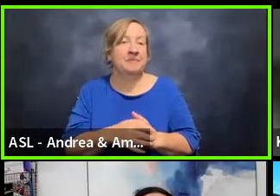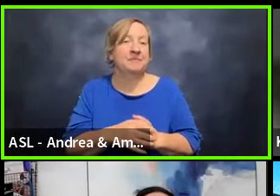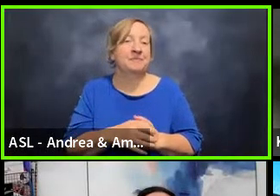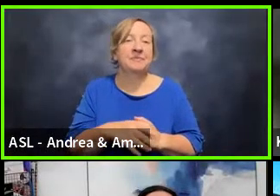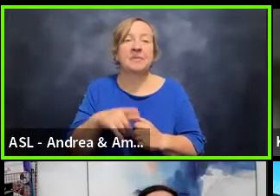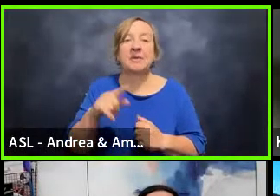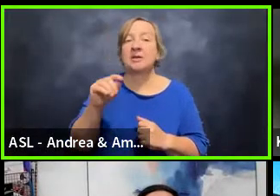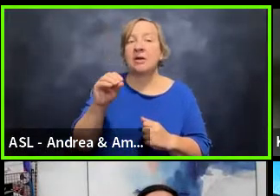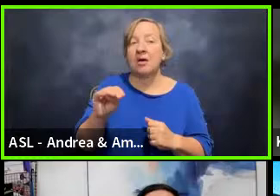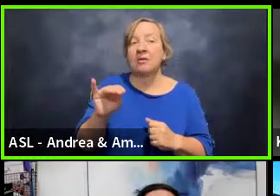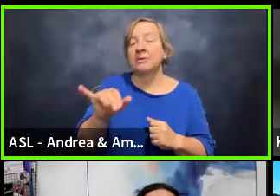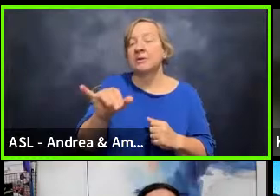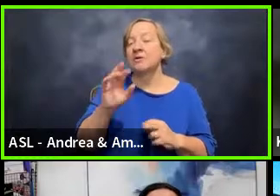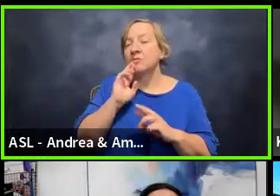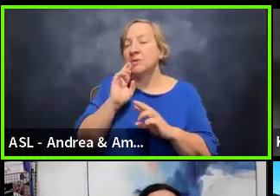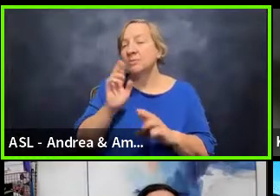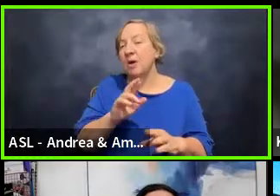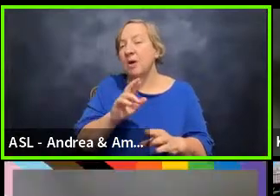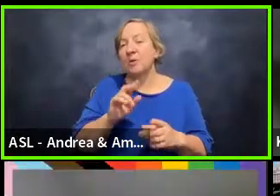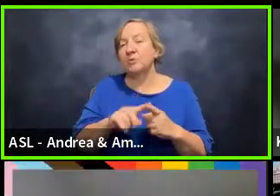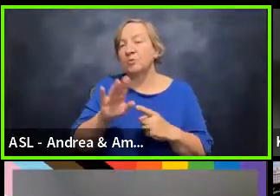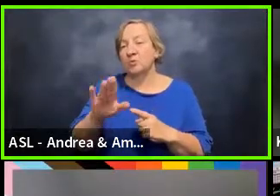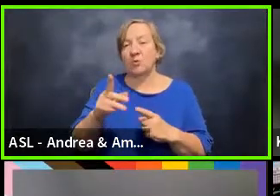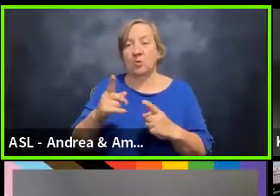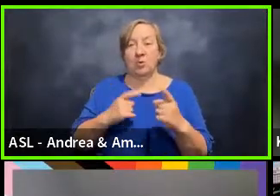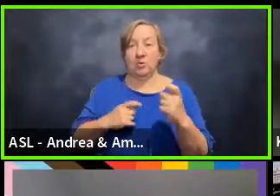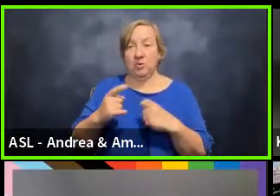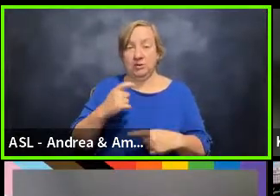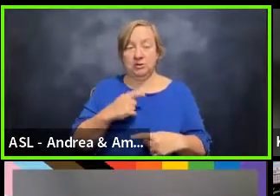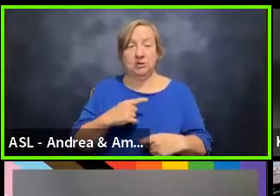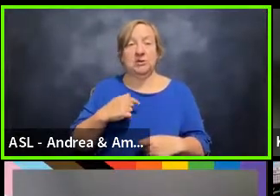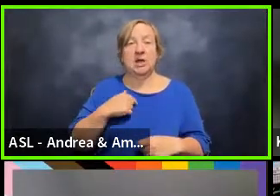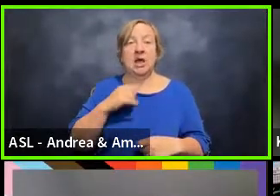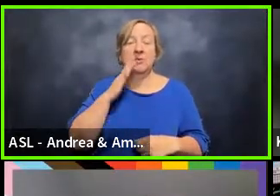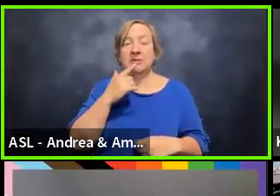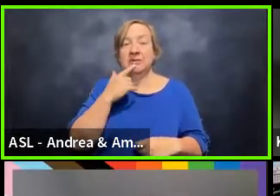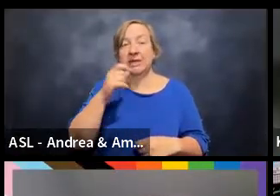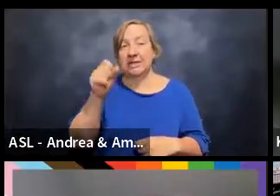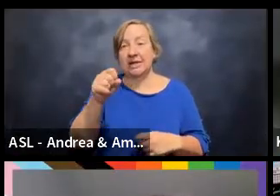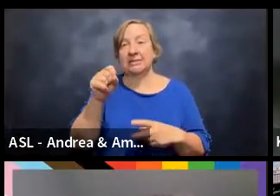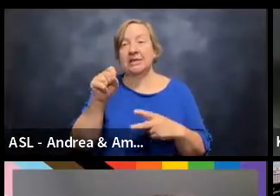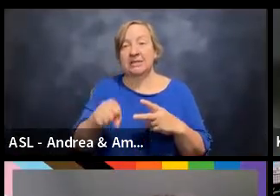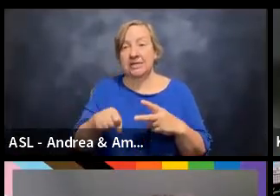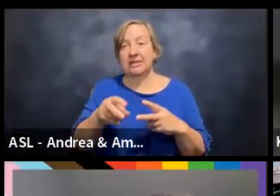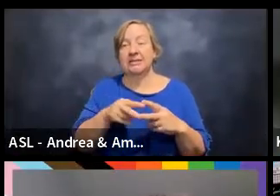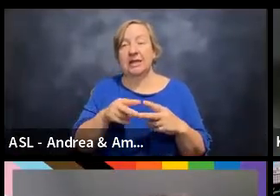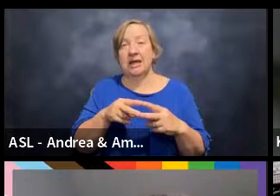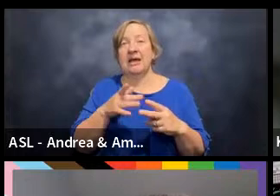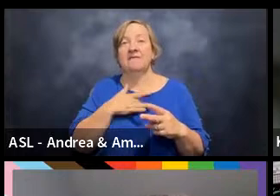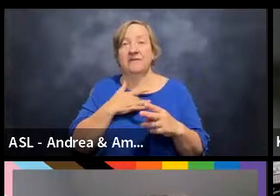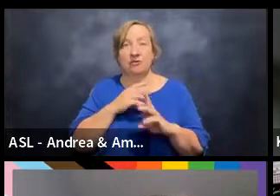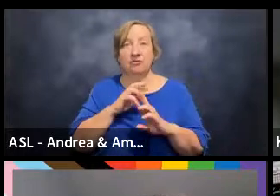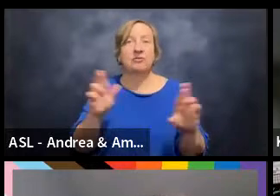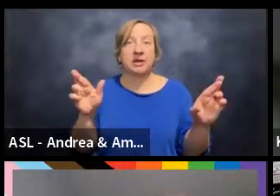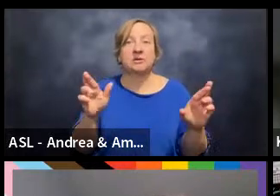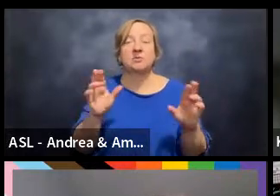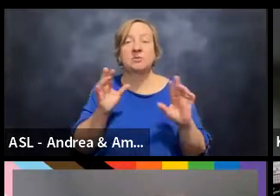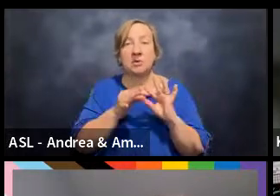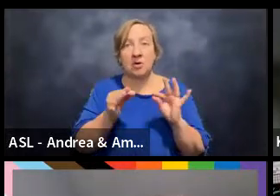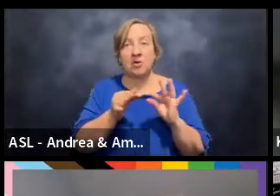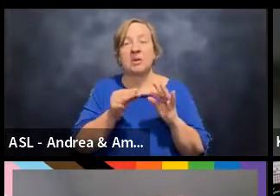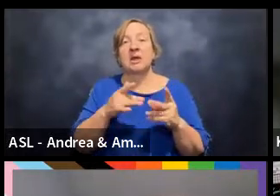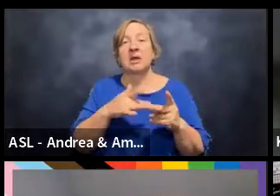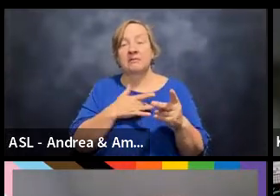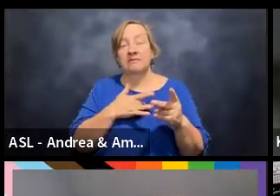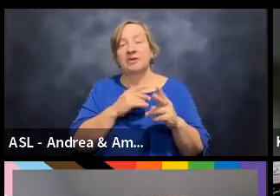All right. In response to the questions you've asked, I would say yes and yes. I do feel prepared to comment and do